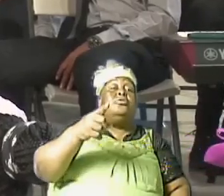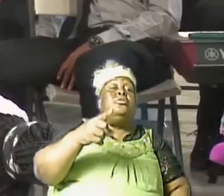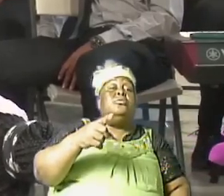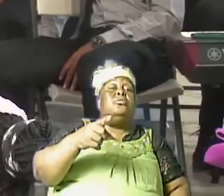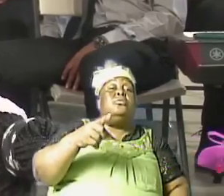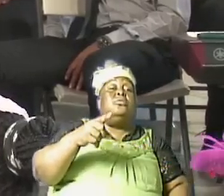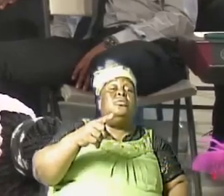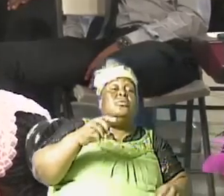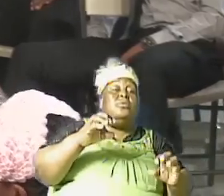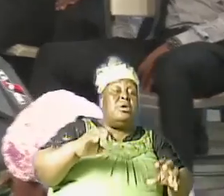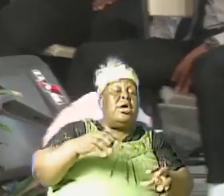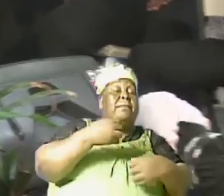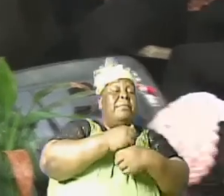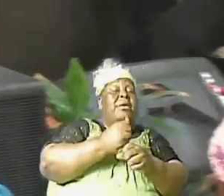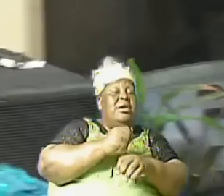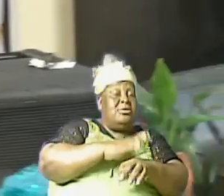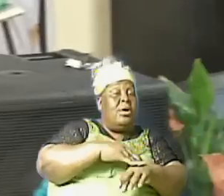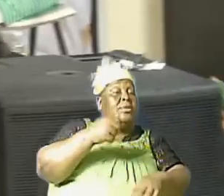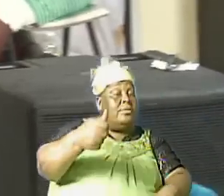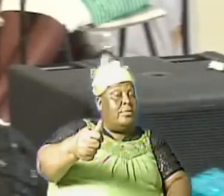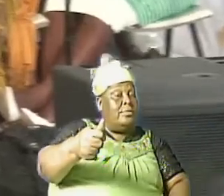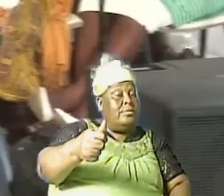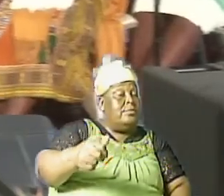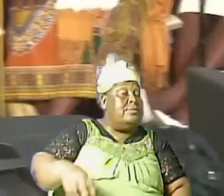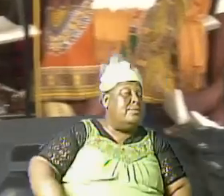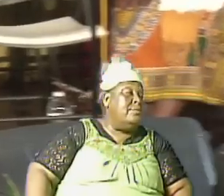can't make it on your own.